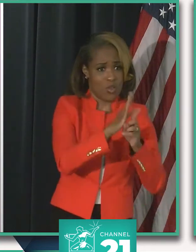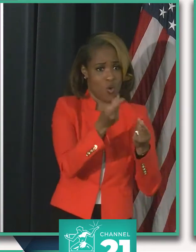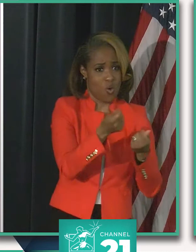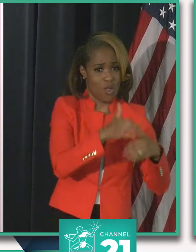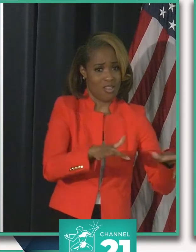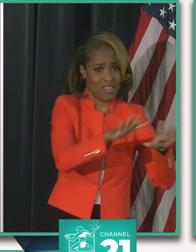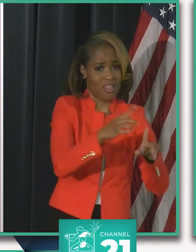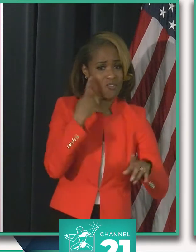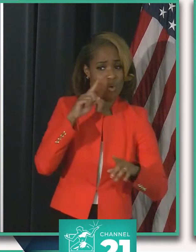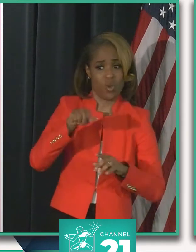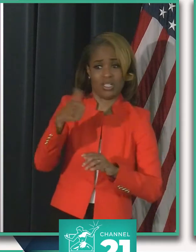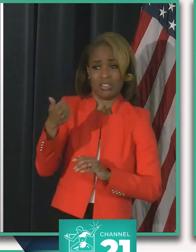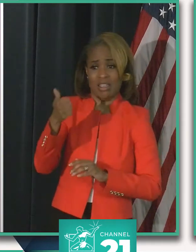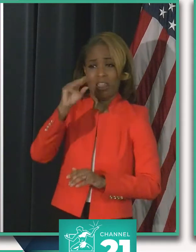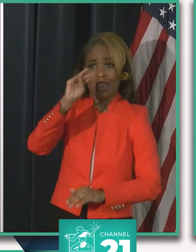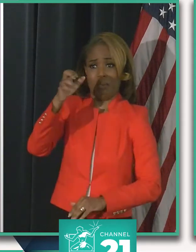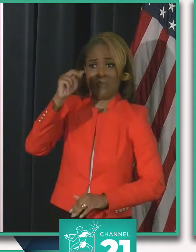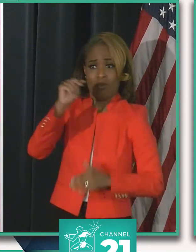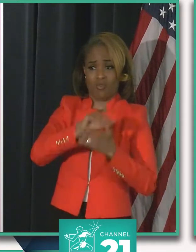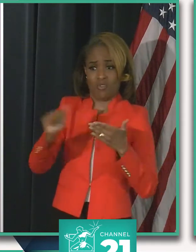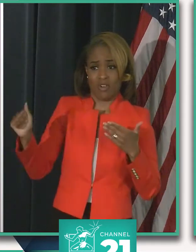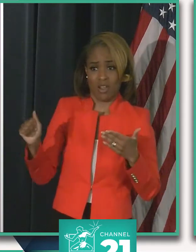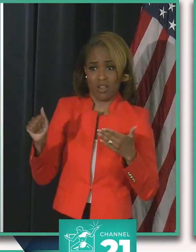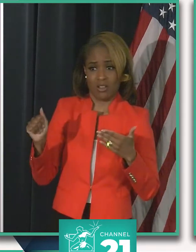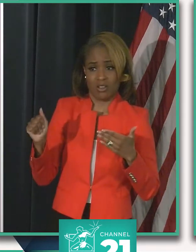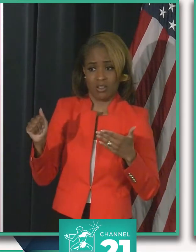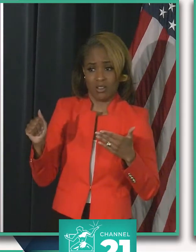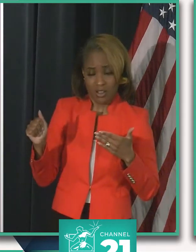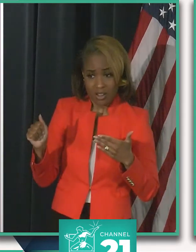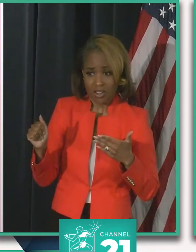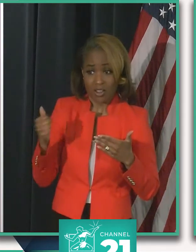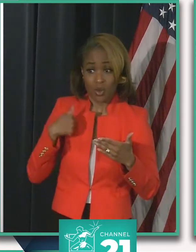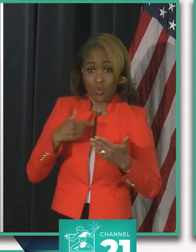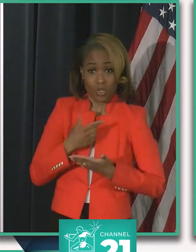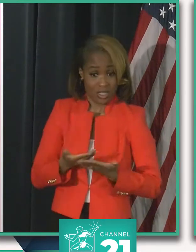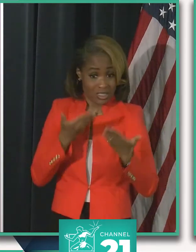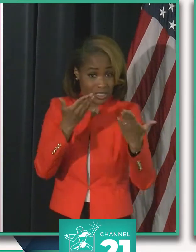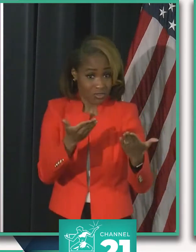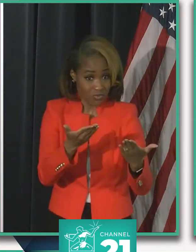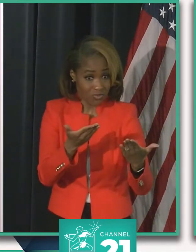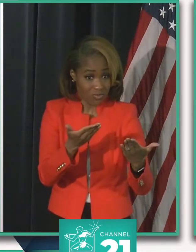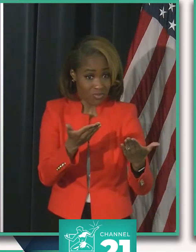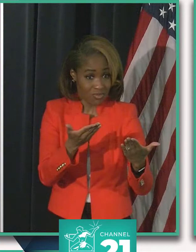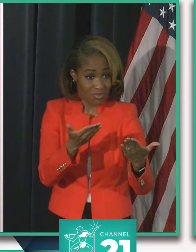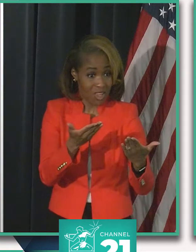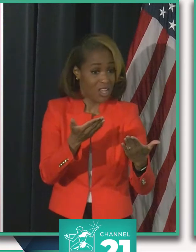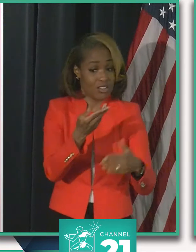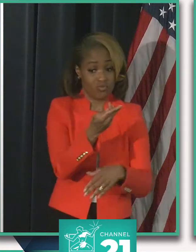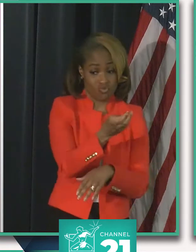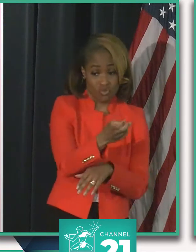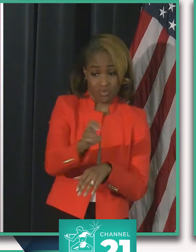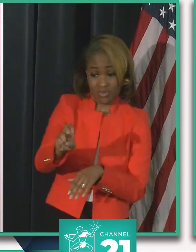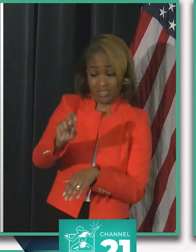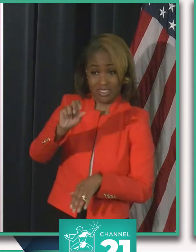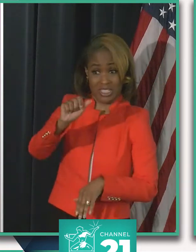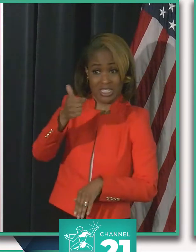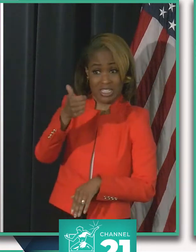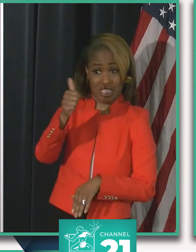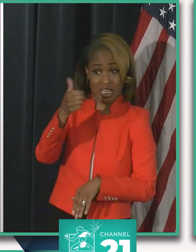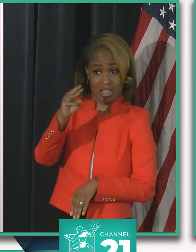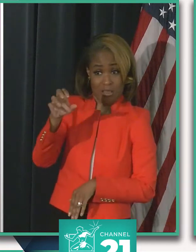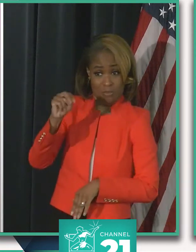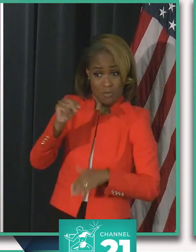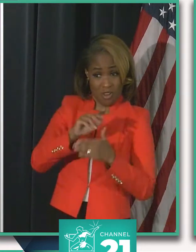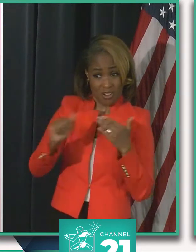for $10 million. We suggested to you that transferring $10